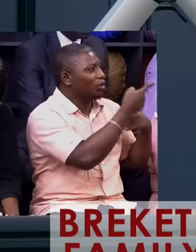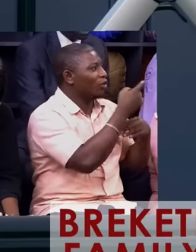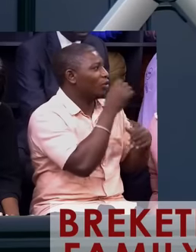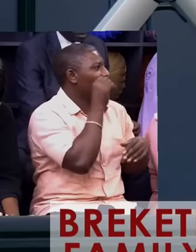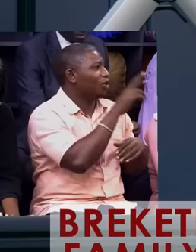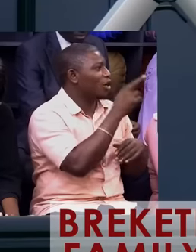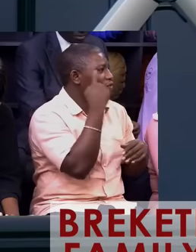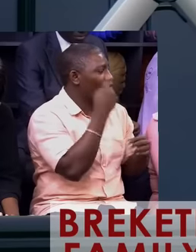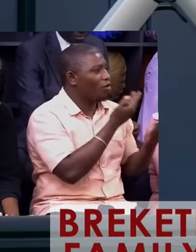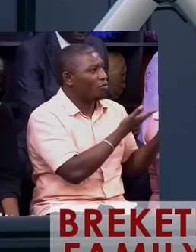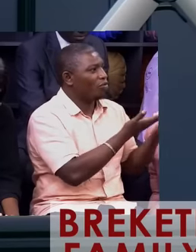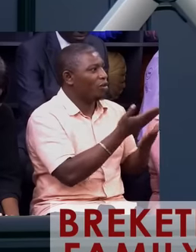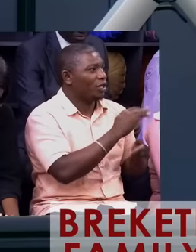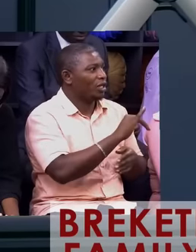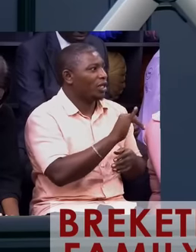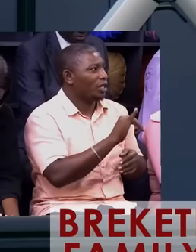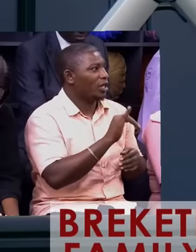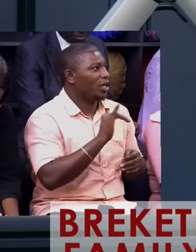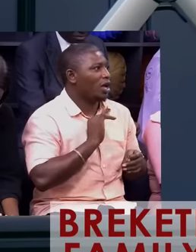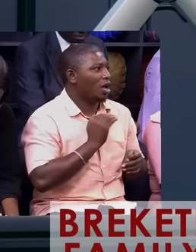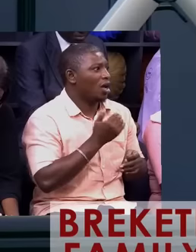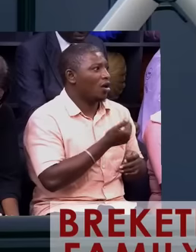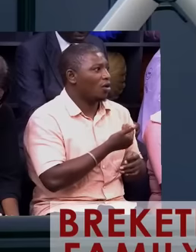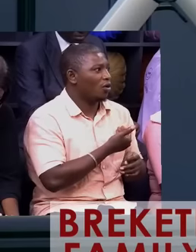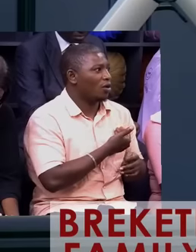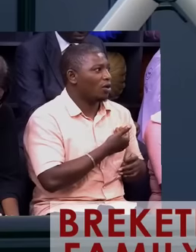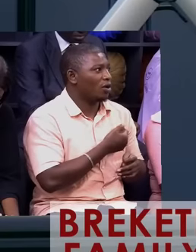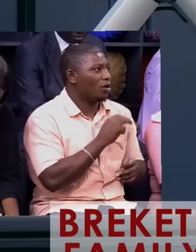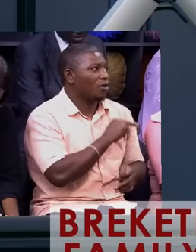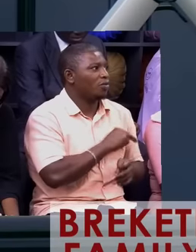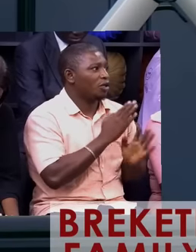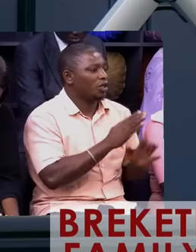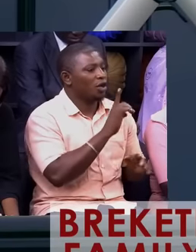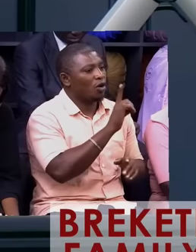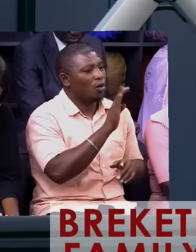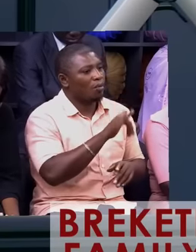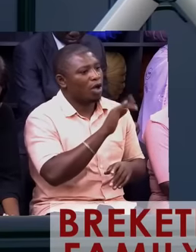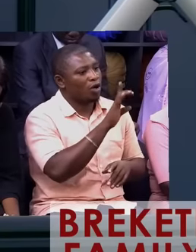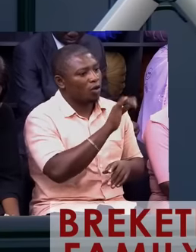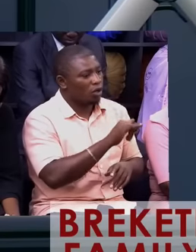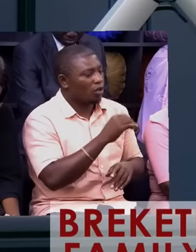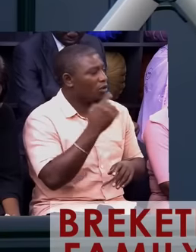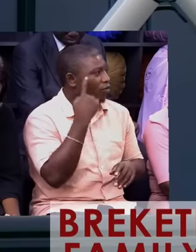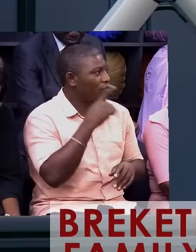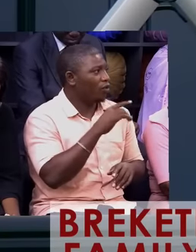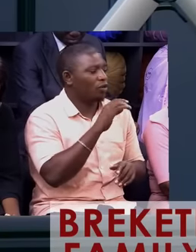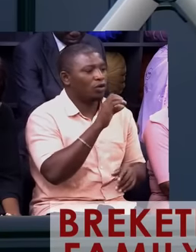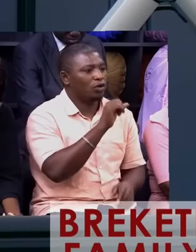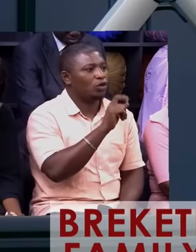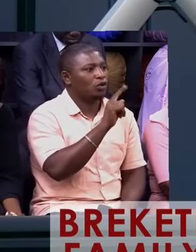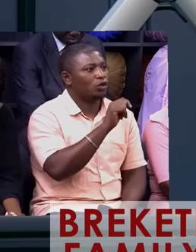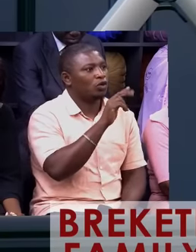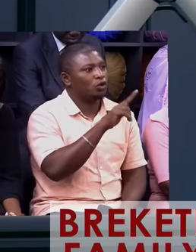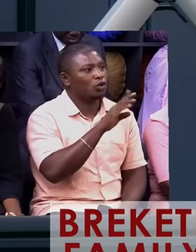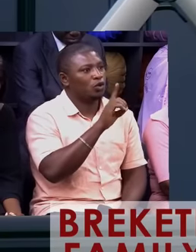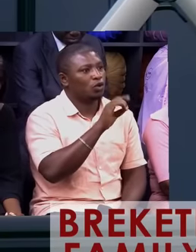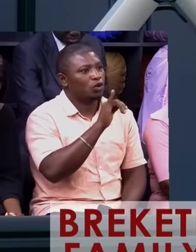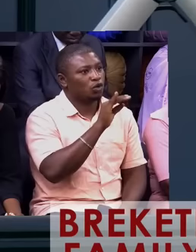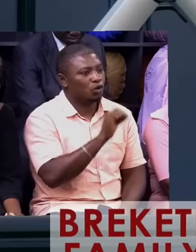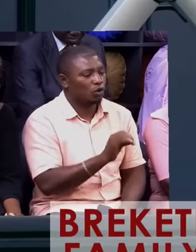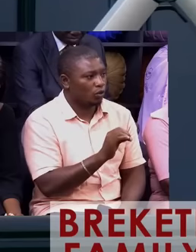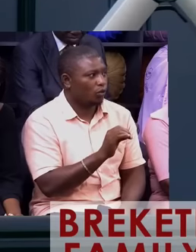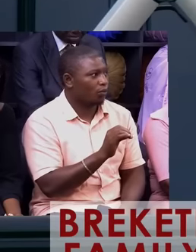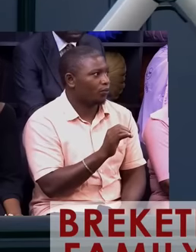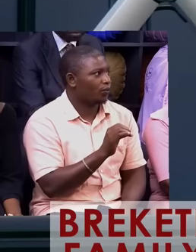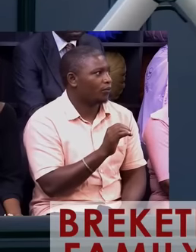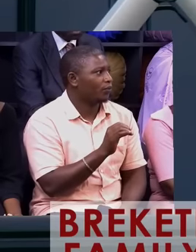bringing our Minister one by one the stud they chop on or G like